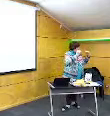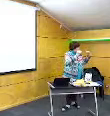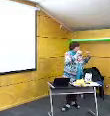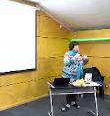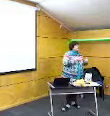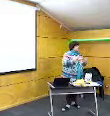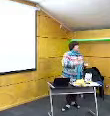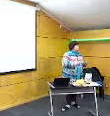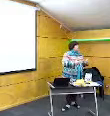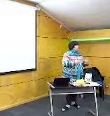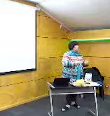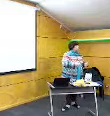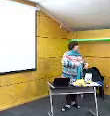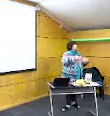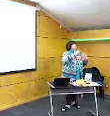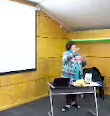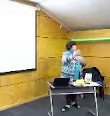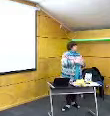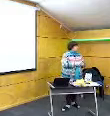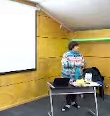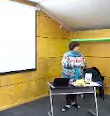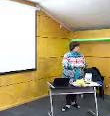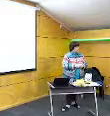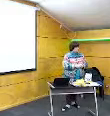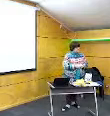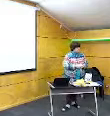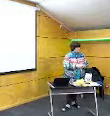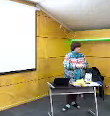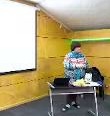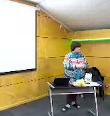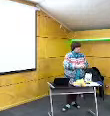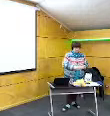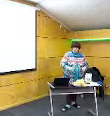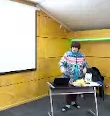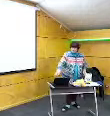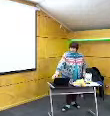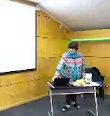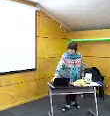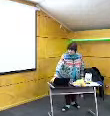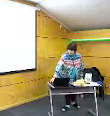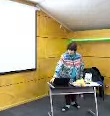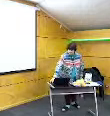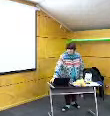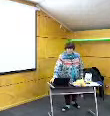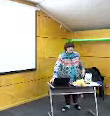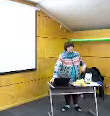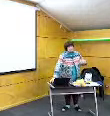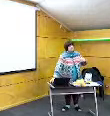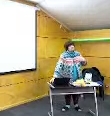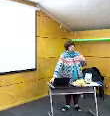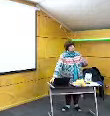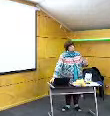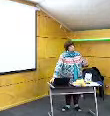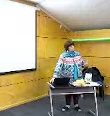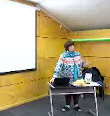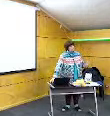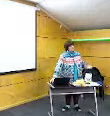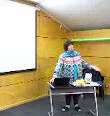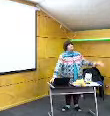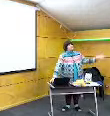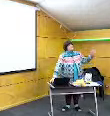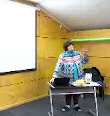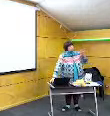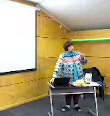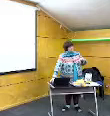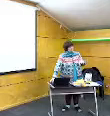somebody to help them get their video ready to be sent off. So the idea is to introduce it